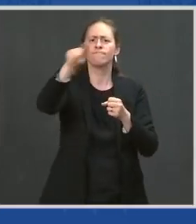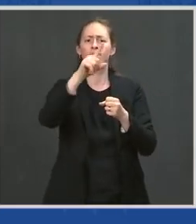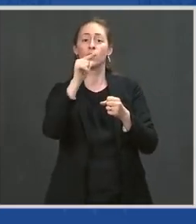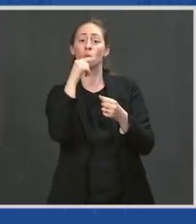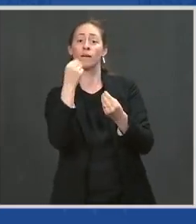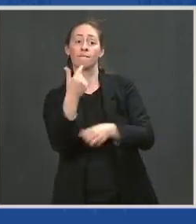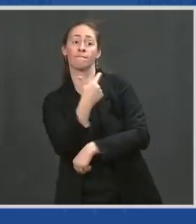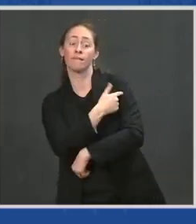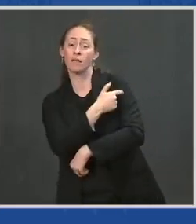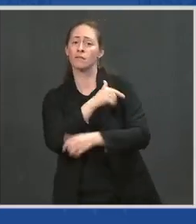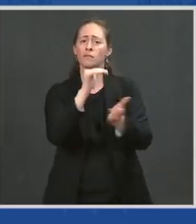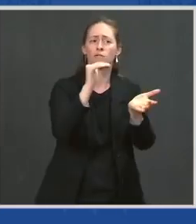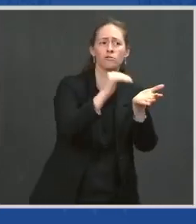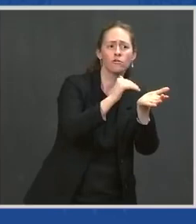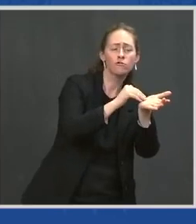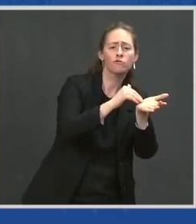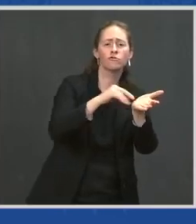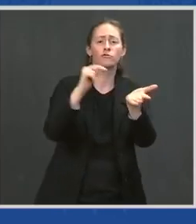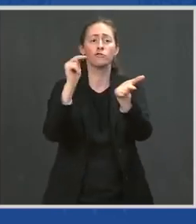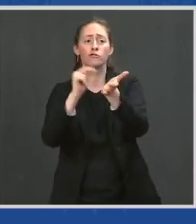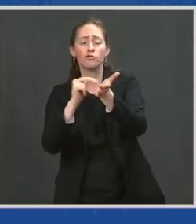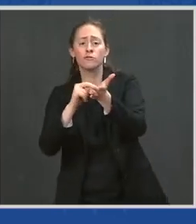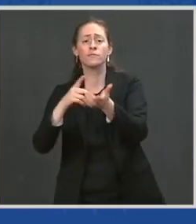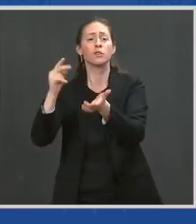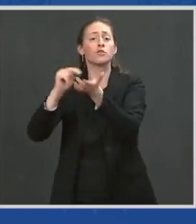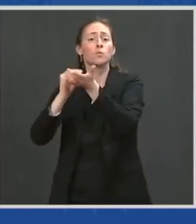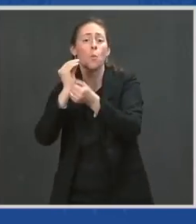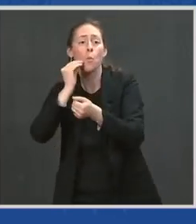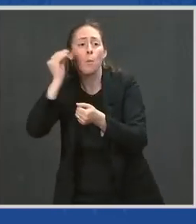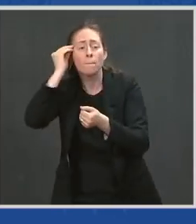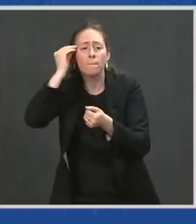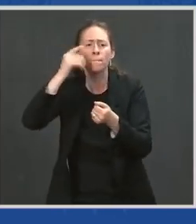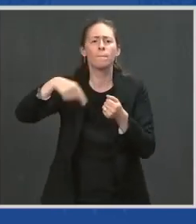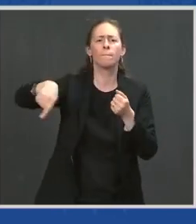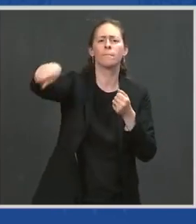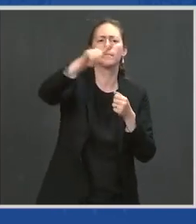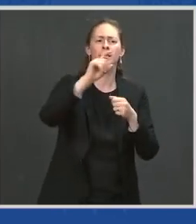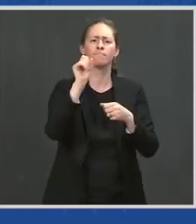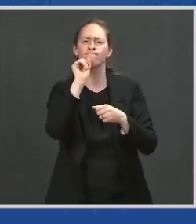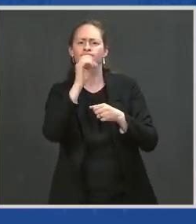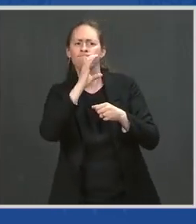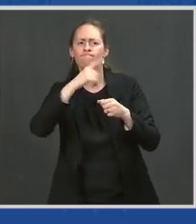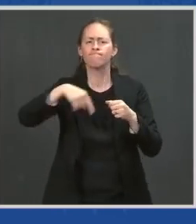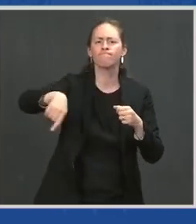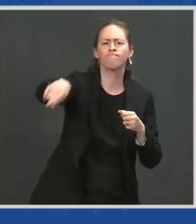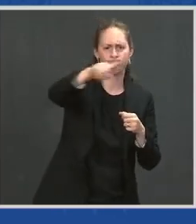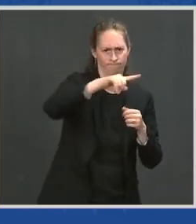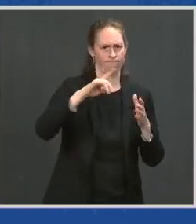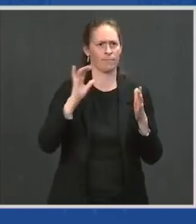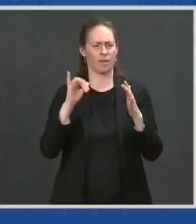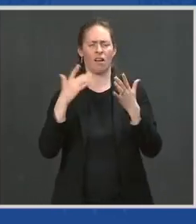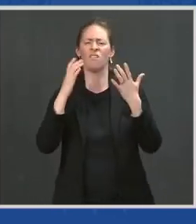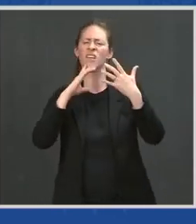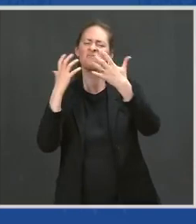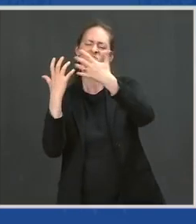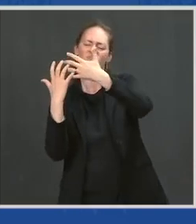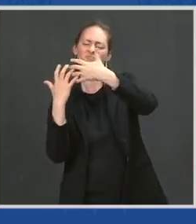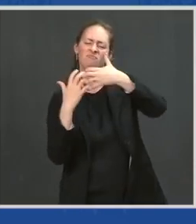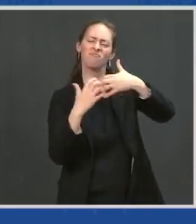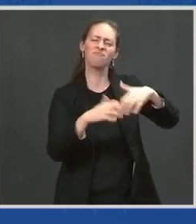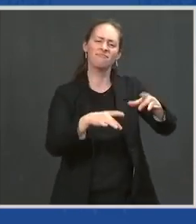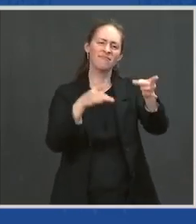home residents, and seniors, the progress we've made has been stunning. Let me point out a